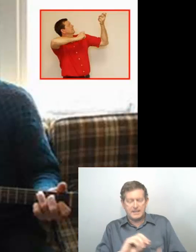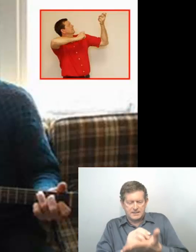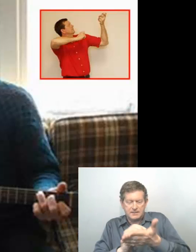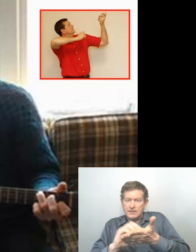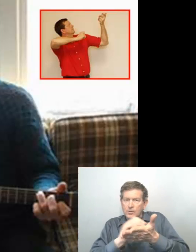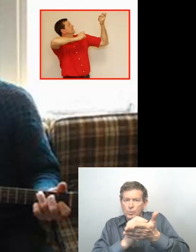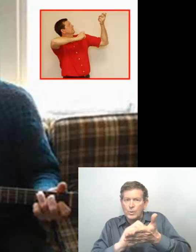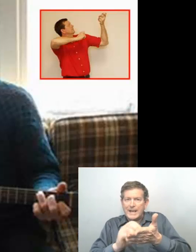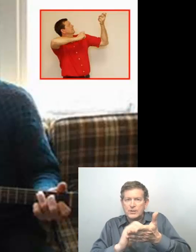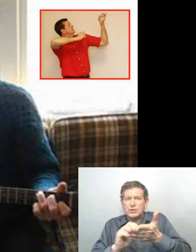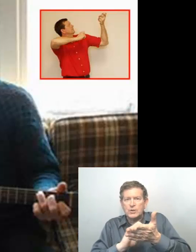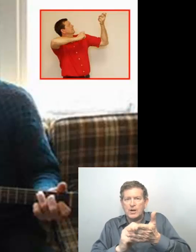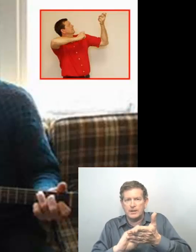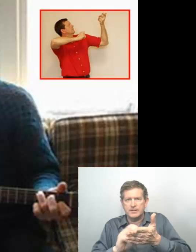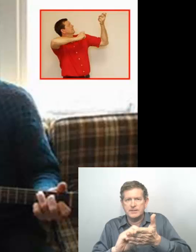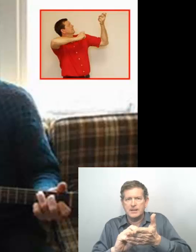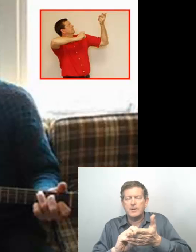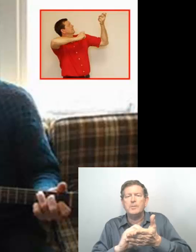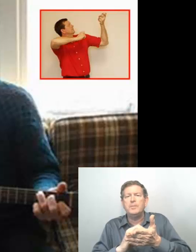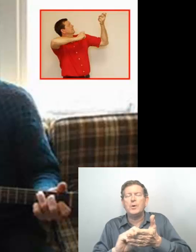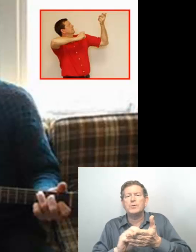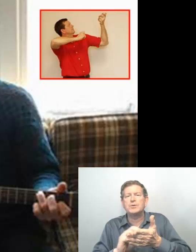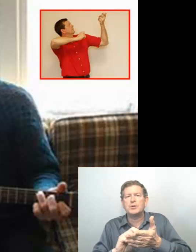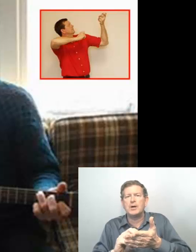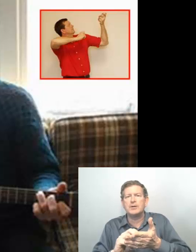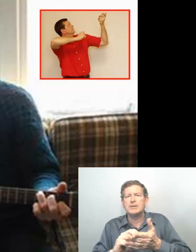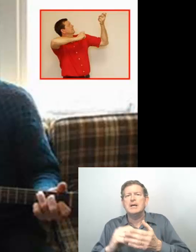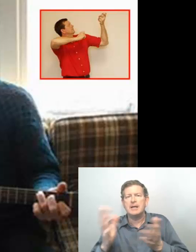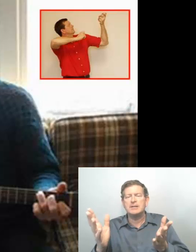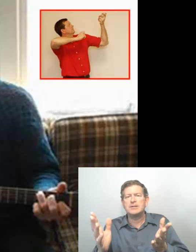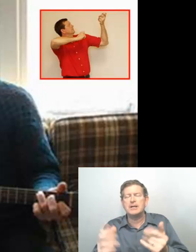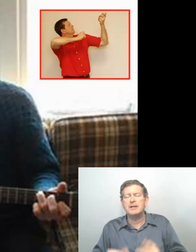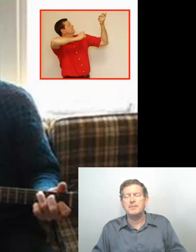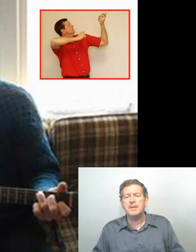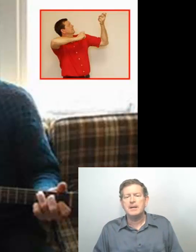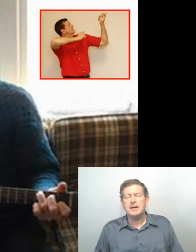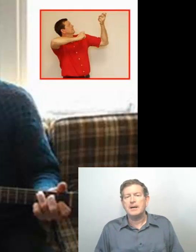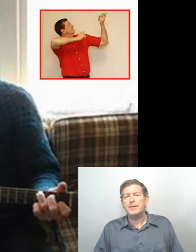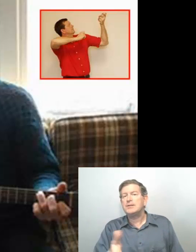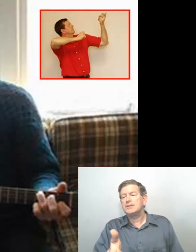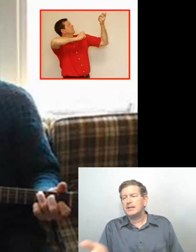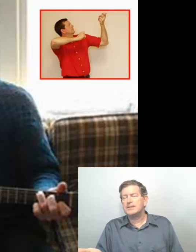to write songs, compose songs, and sing